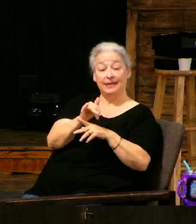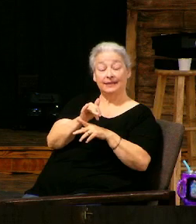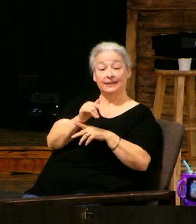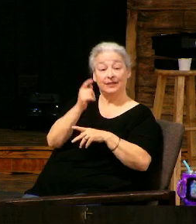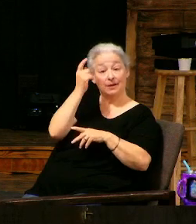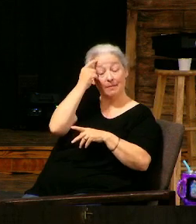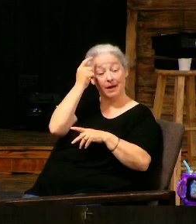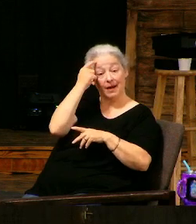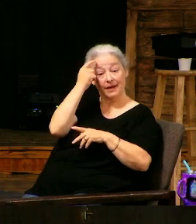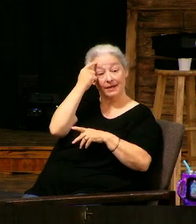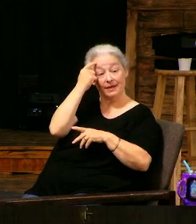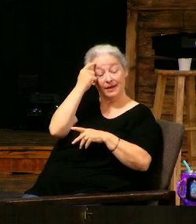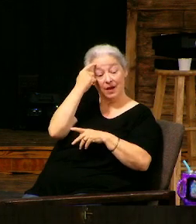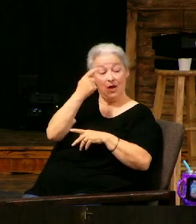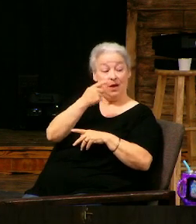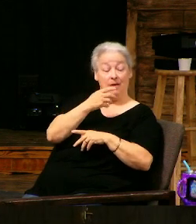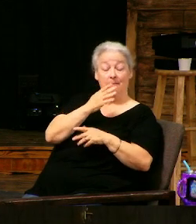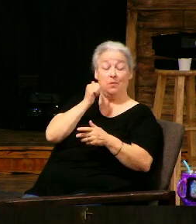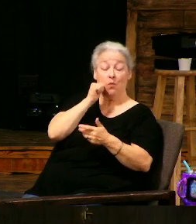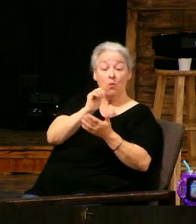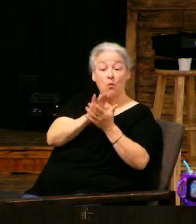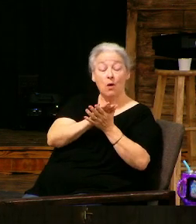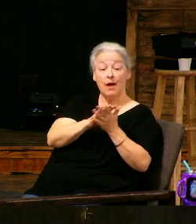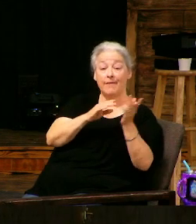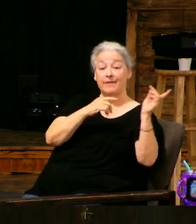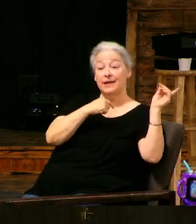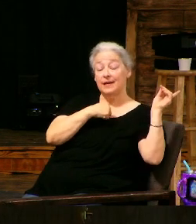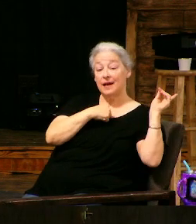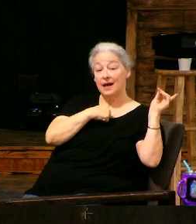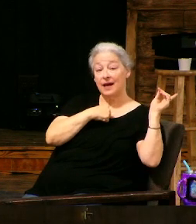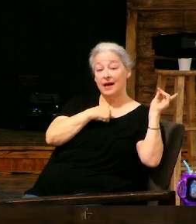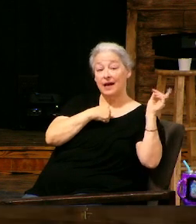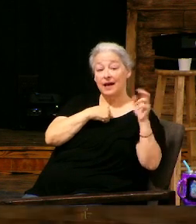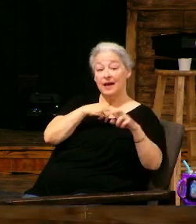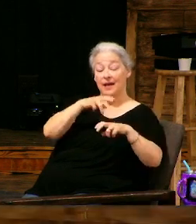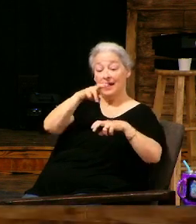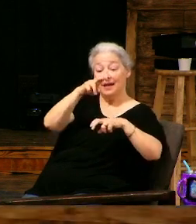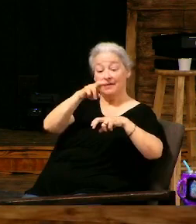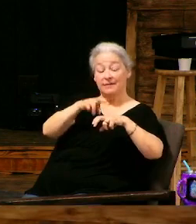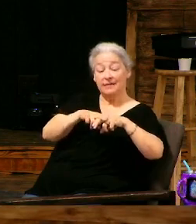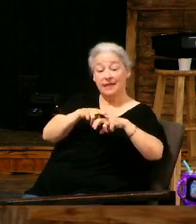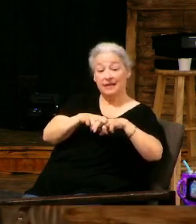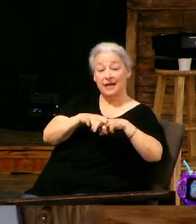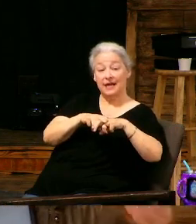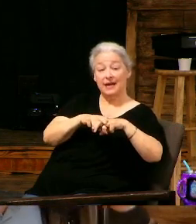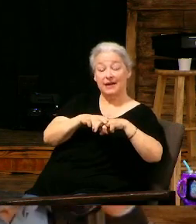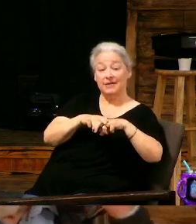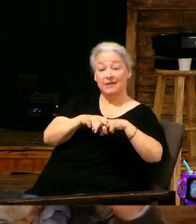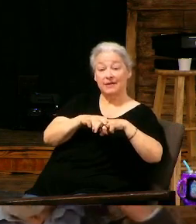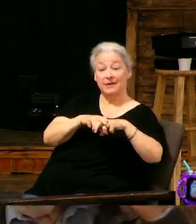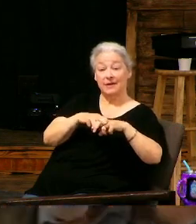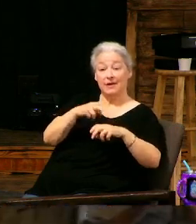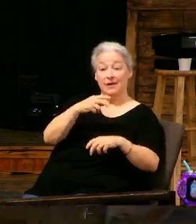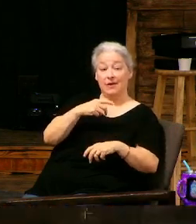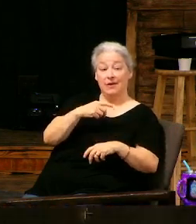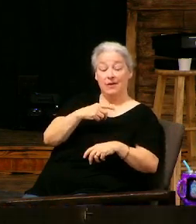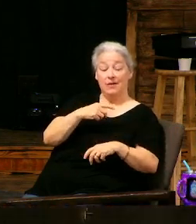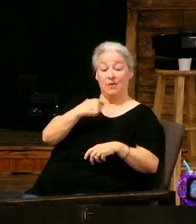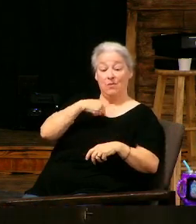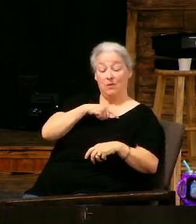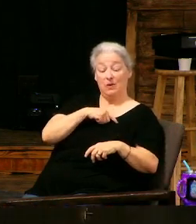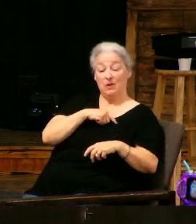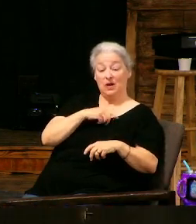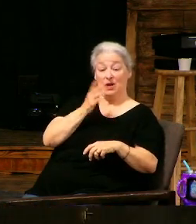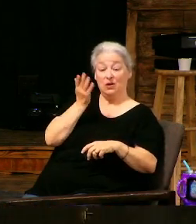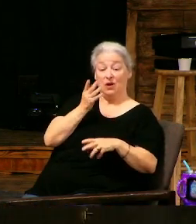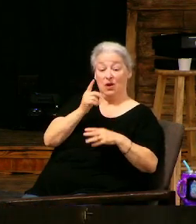Sherry and I have sat down and we've talked about things that we were going to fight about only to find out that she didn't hear exactly